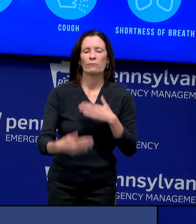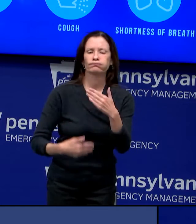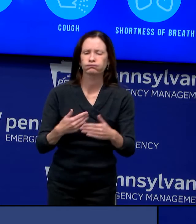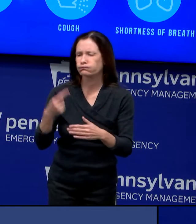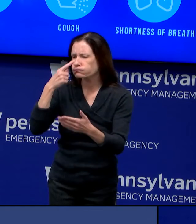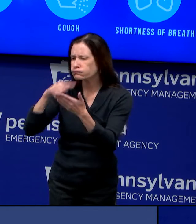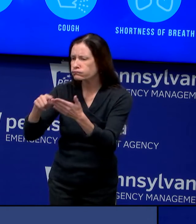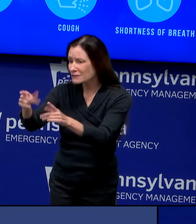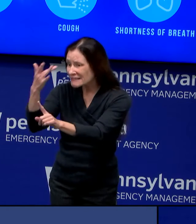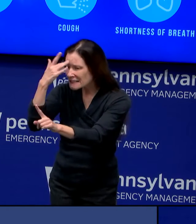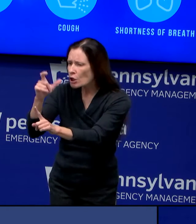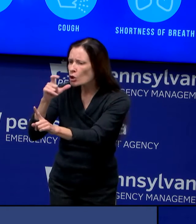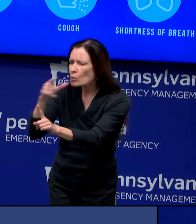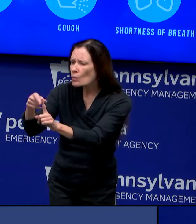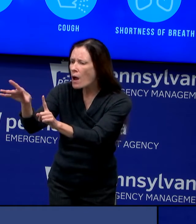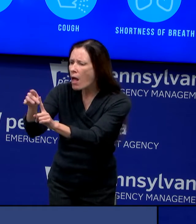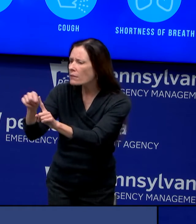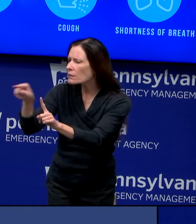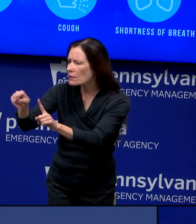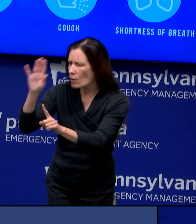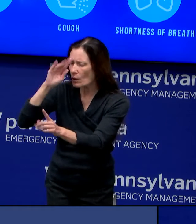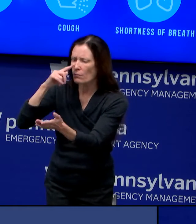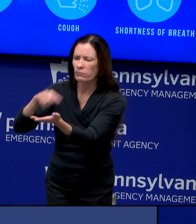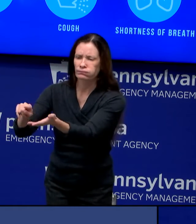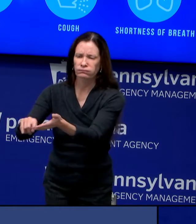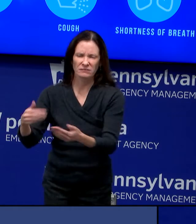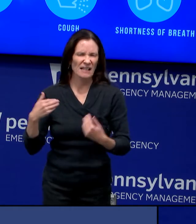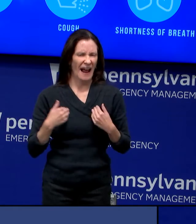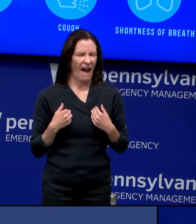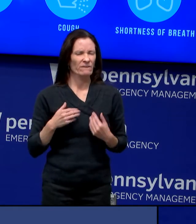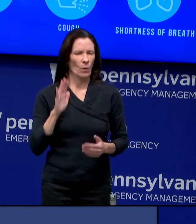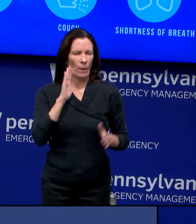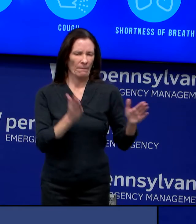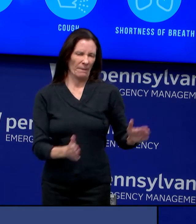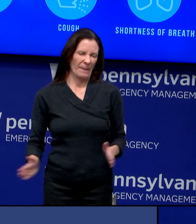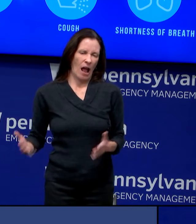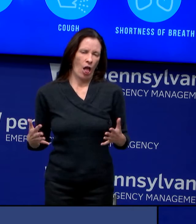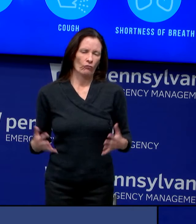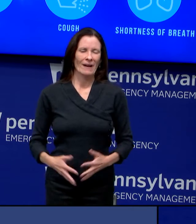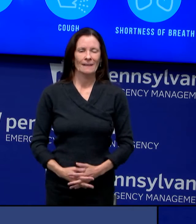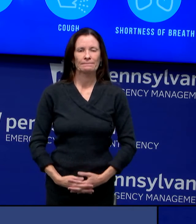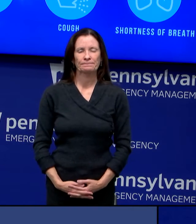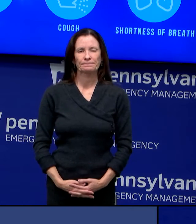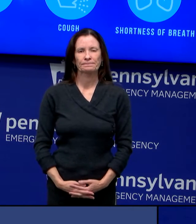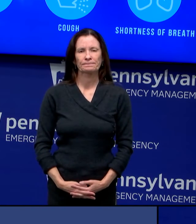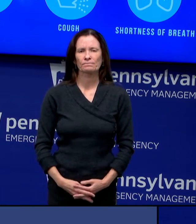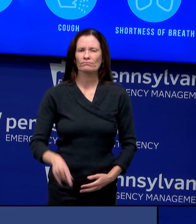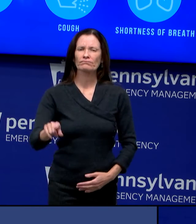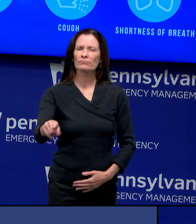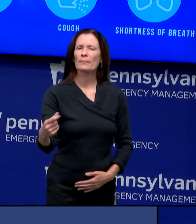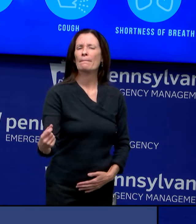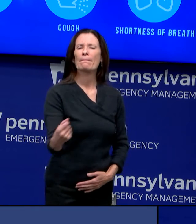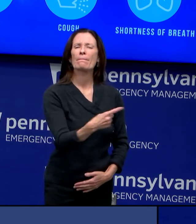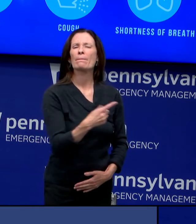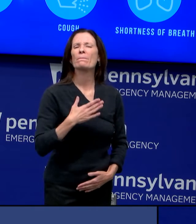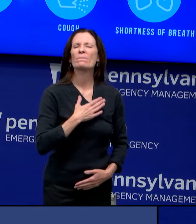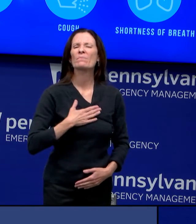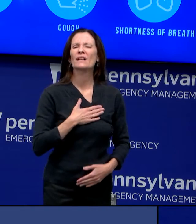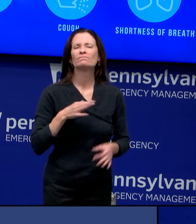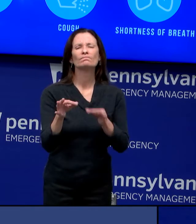to be consistent issues and hiccups in reporting death data? Allegheny County officials subtracted 5 deaths today, indicating